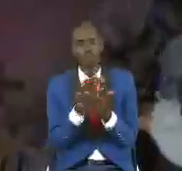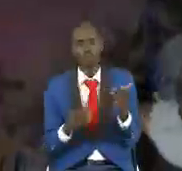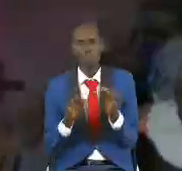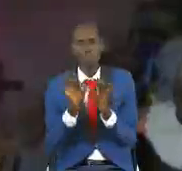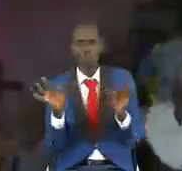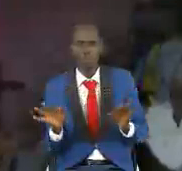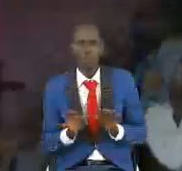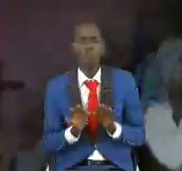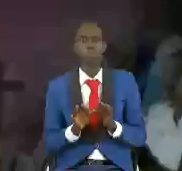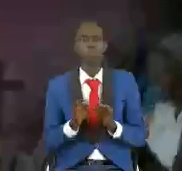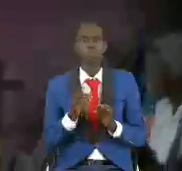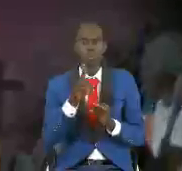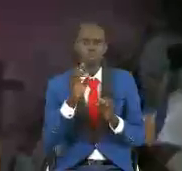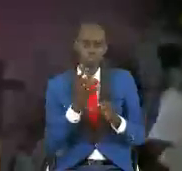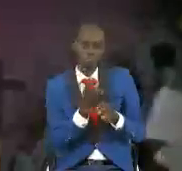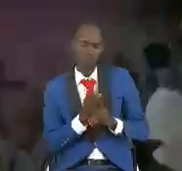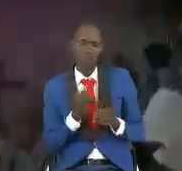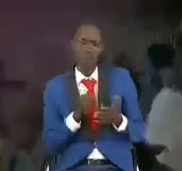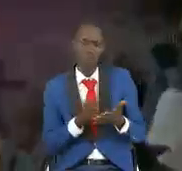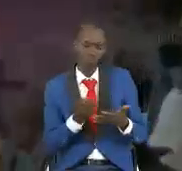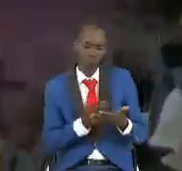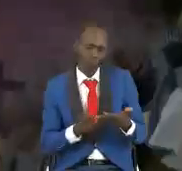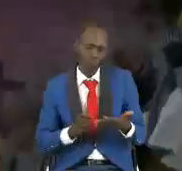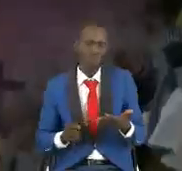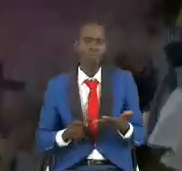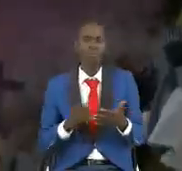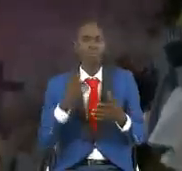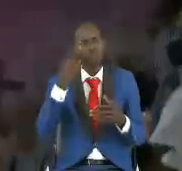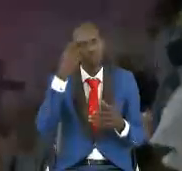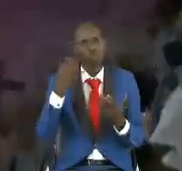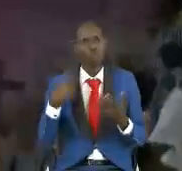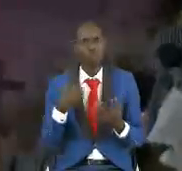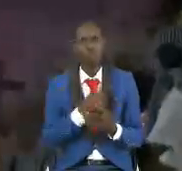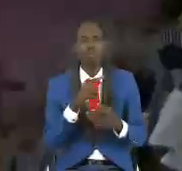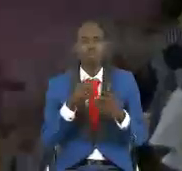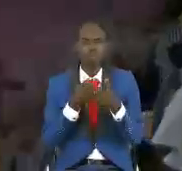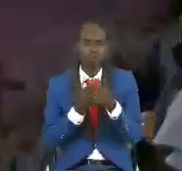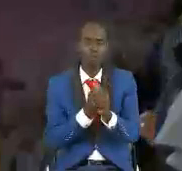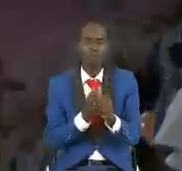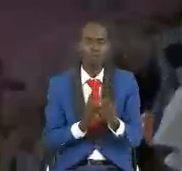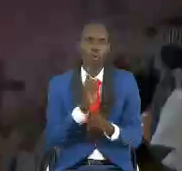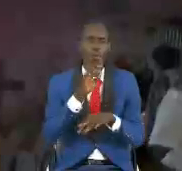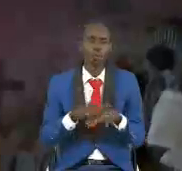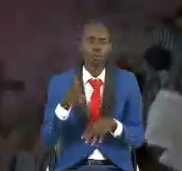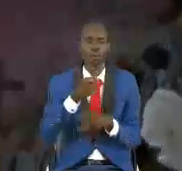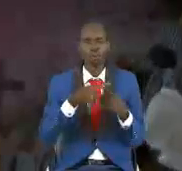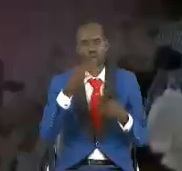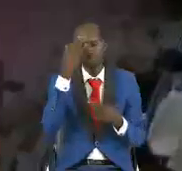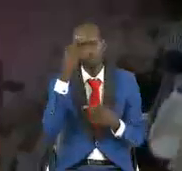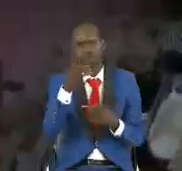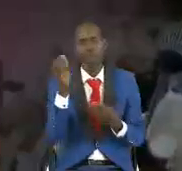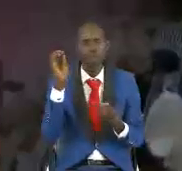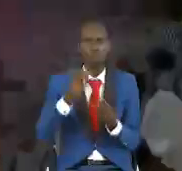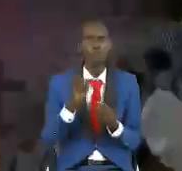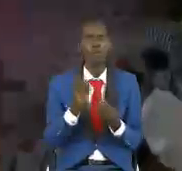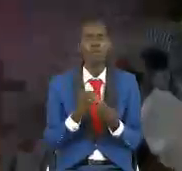can follow up on you for your progress in the faith later. Our state overseer will take over now, and then after